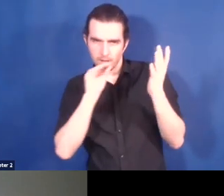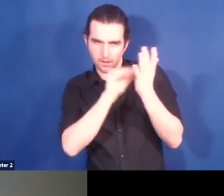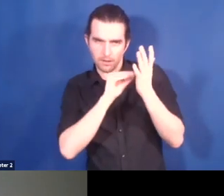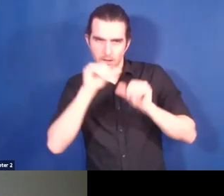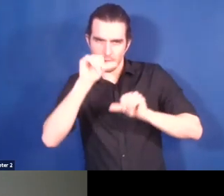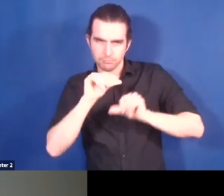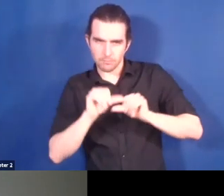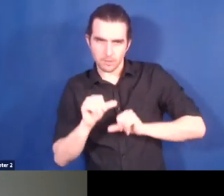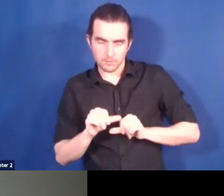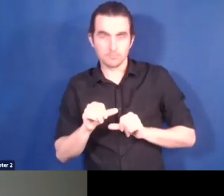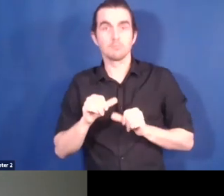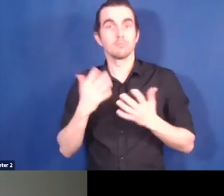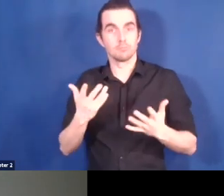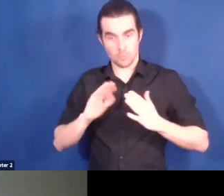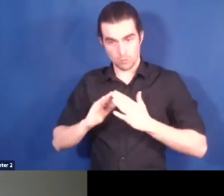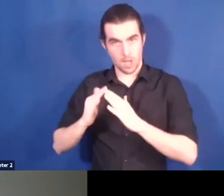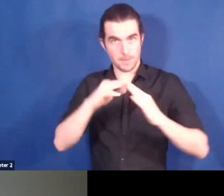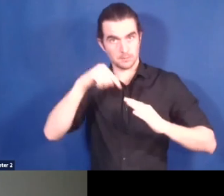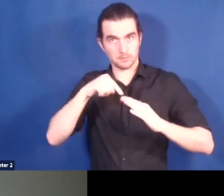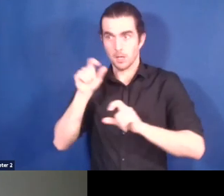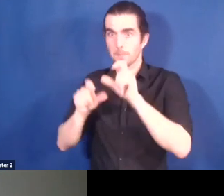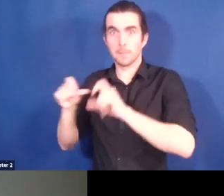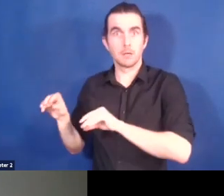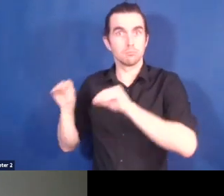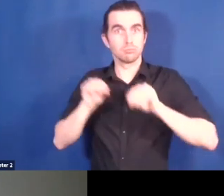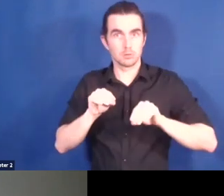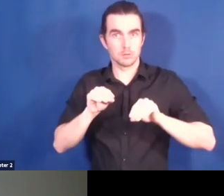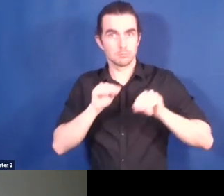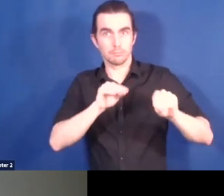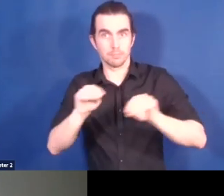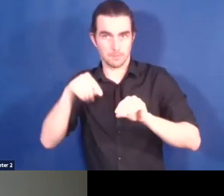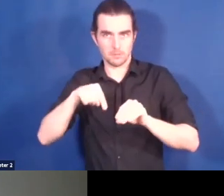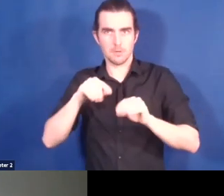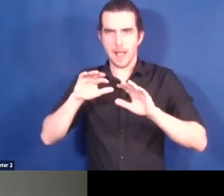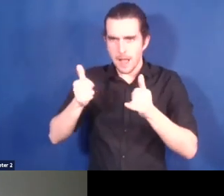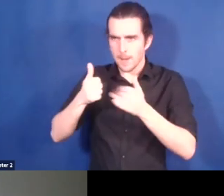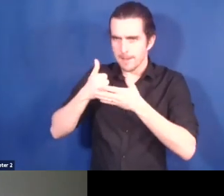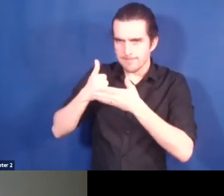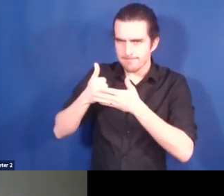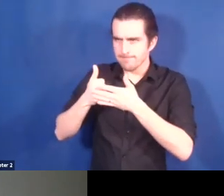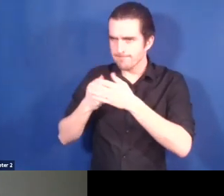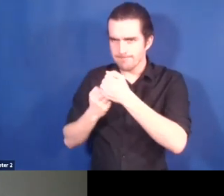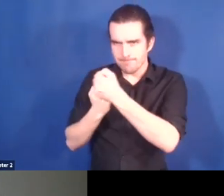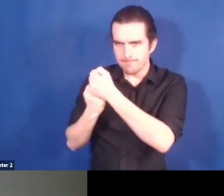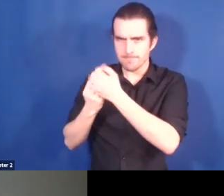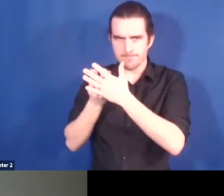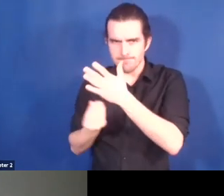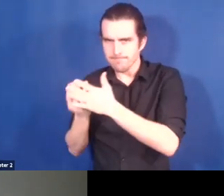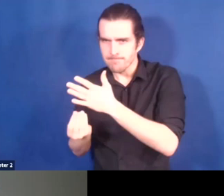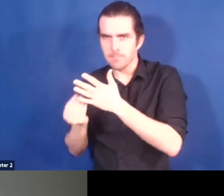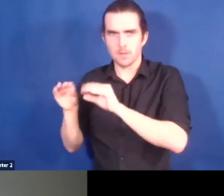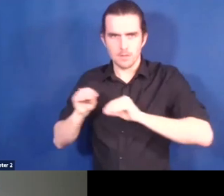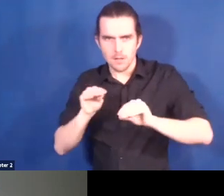that innovative partnerships played, what were the significant elements to consider in a gender-sensitive urban